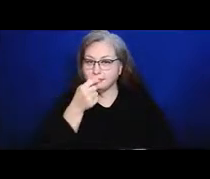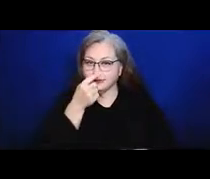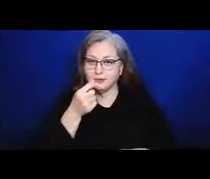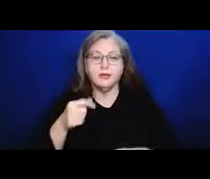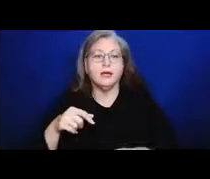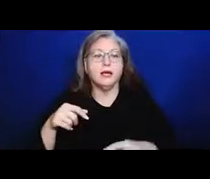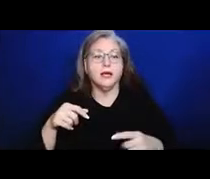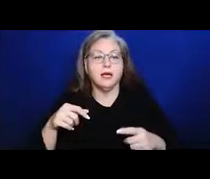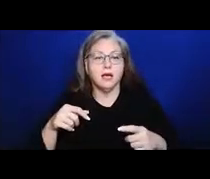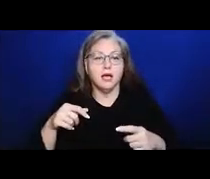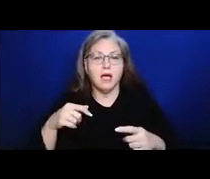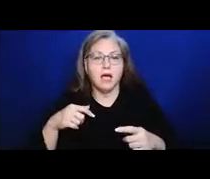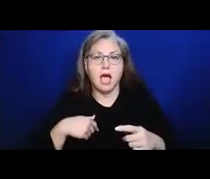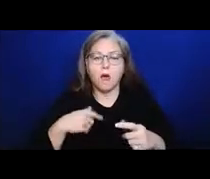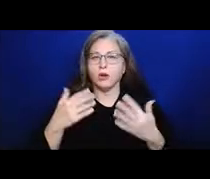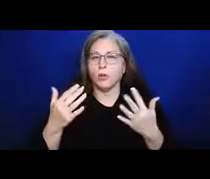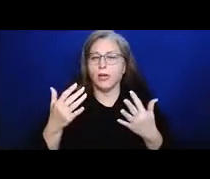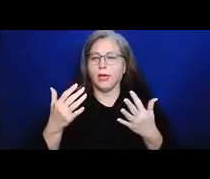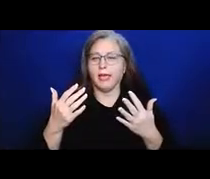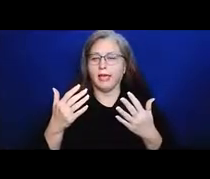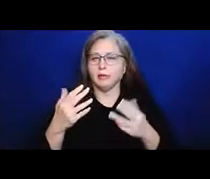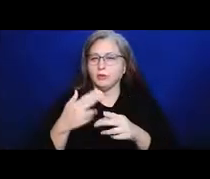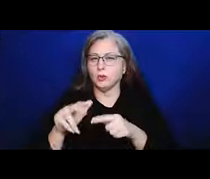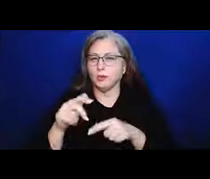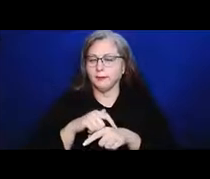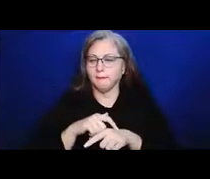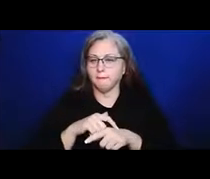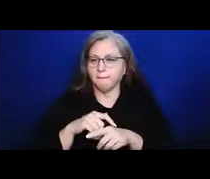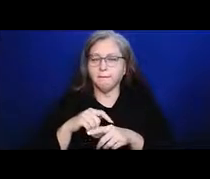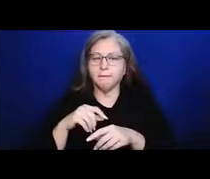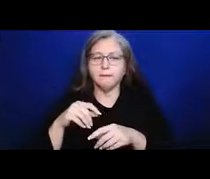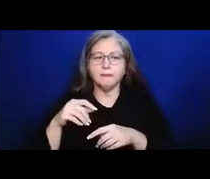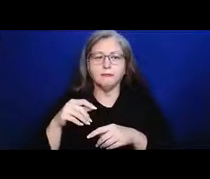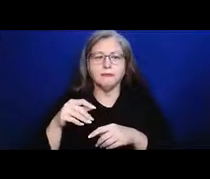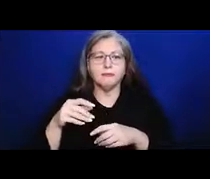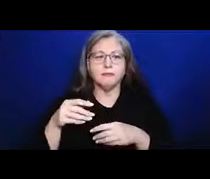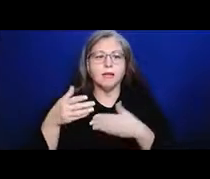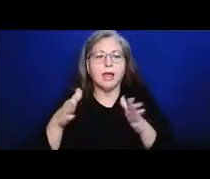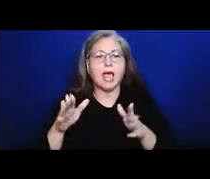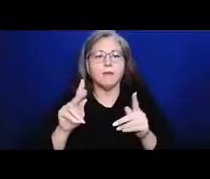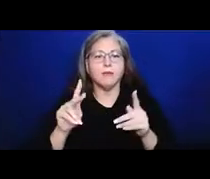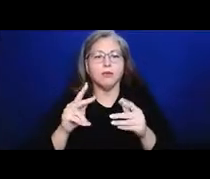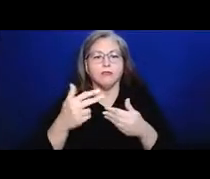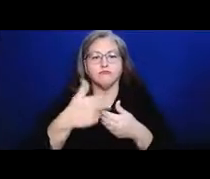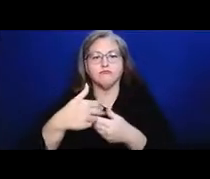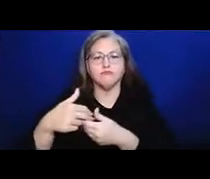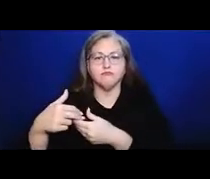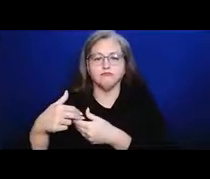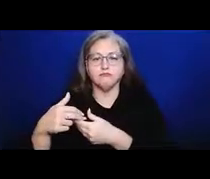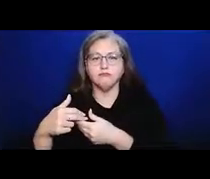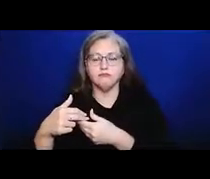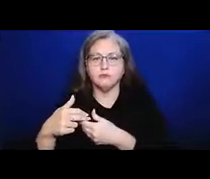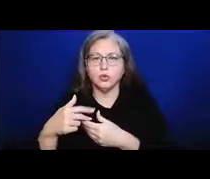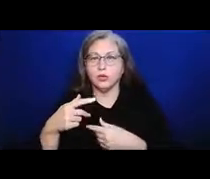I'm just gonna wait a bit to wait for more participants to join us. Can you